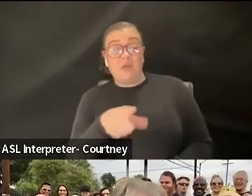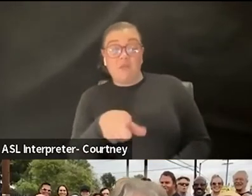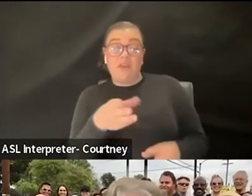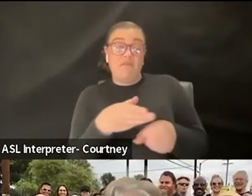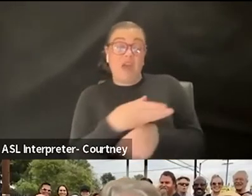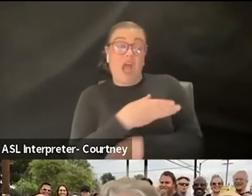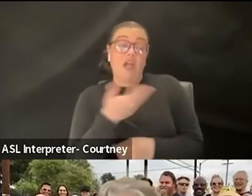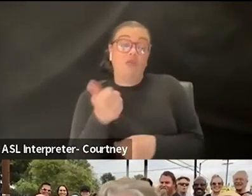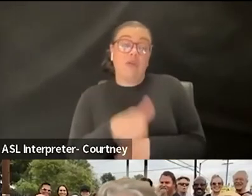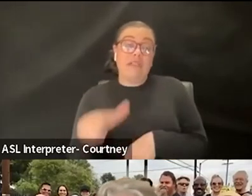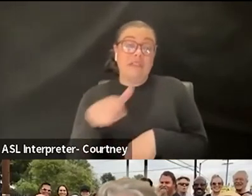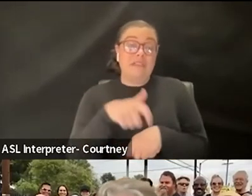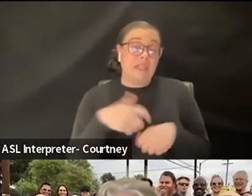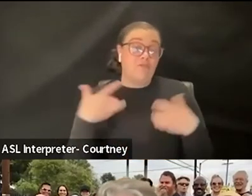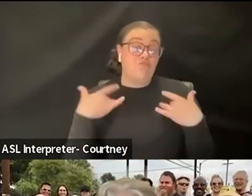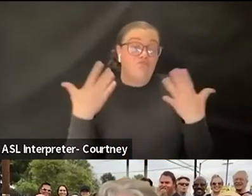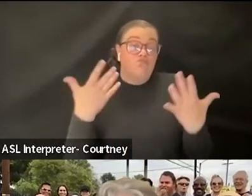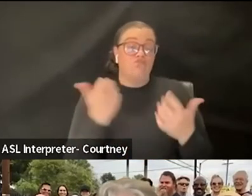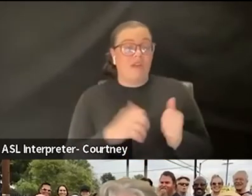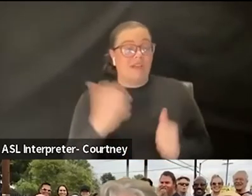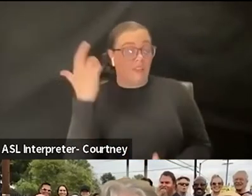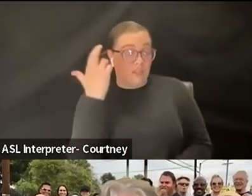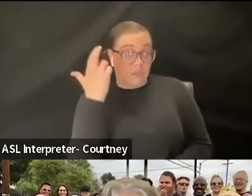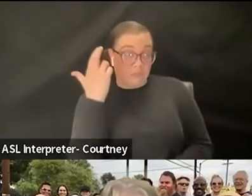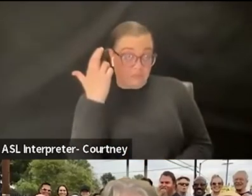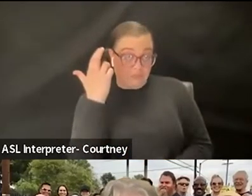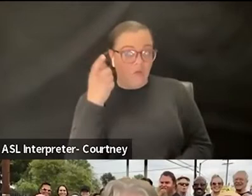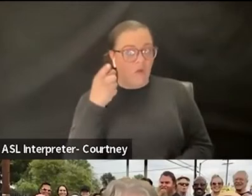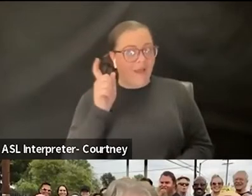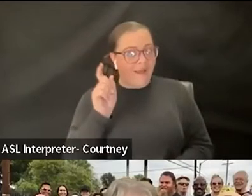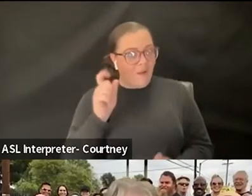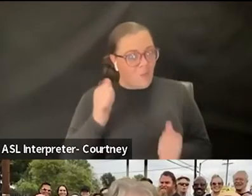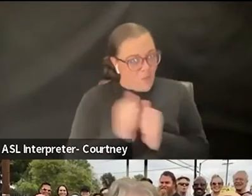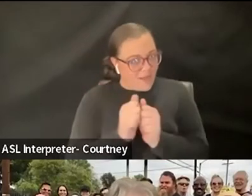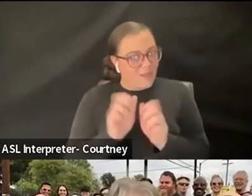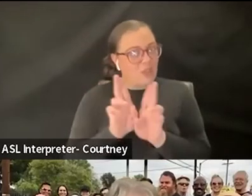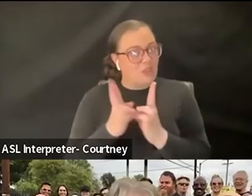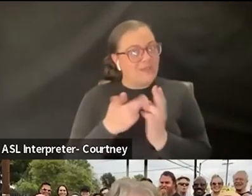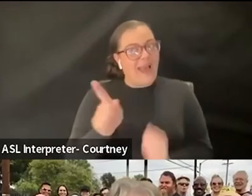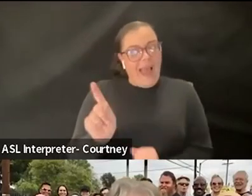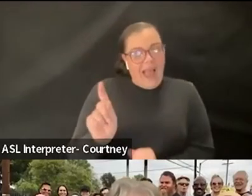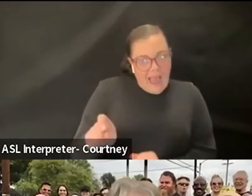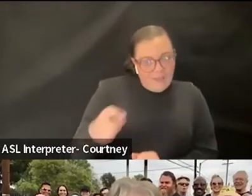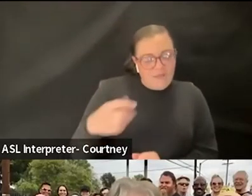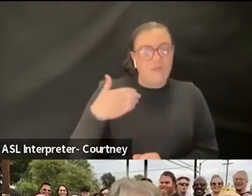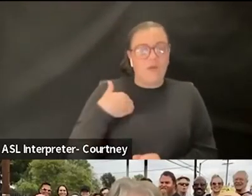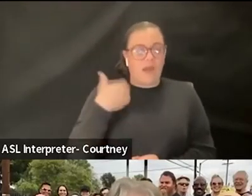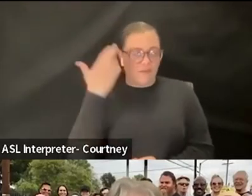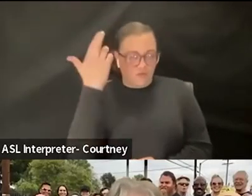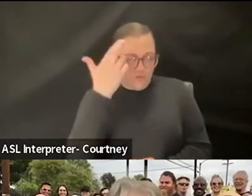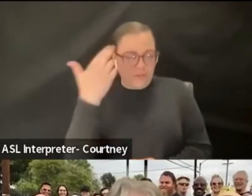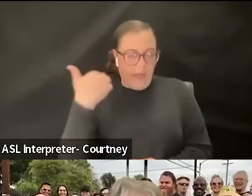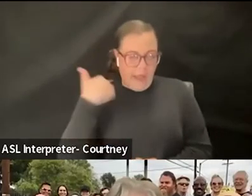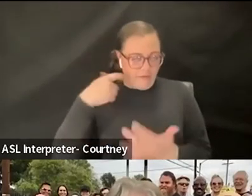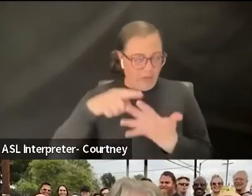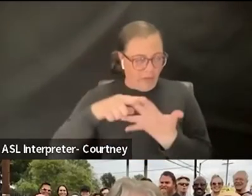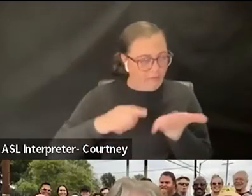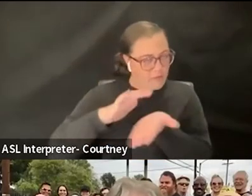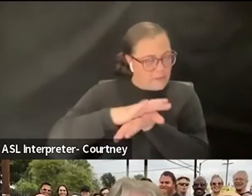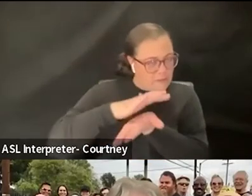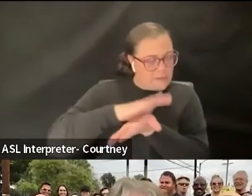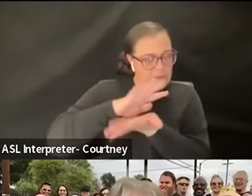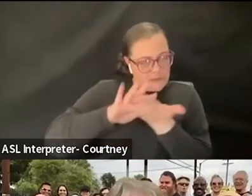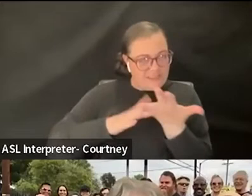feel as scared going to work. And it just seems to get worse and worse these days, especially with Ellen was saying the gig economy.